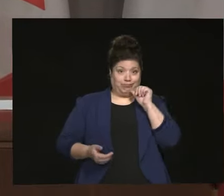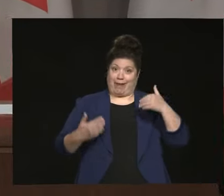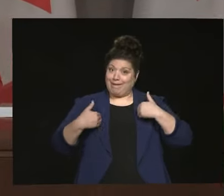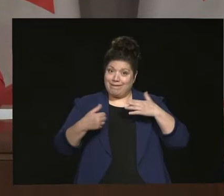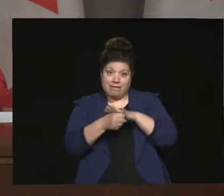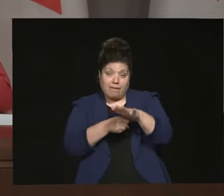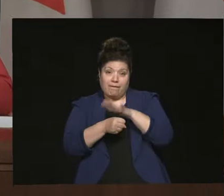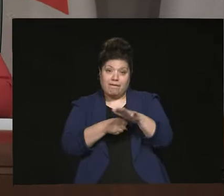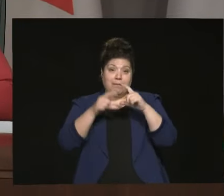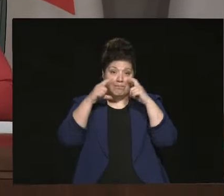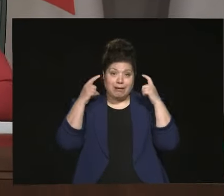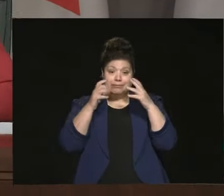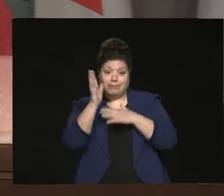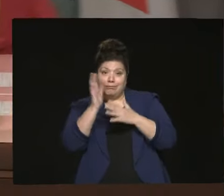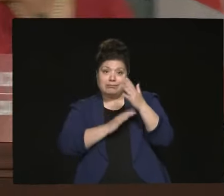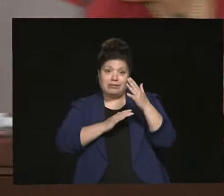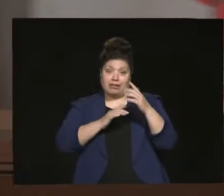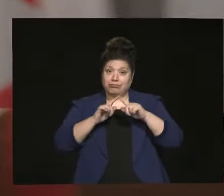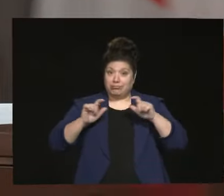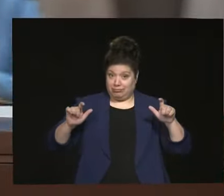government.